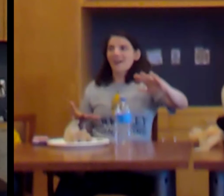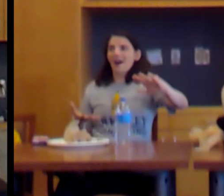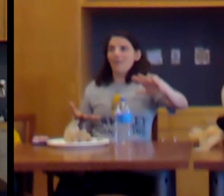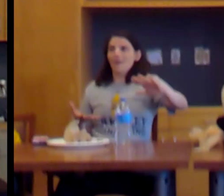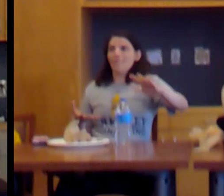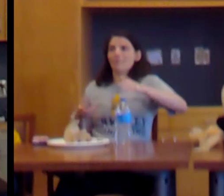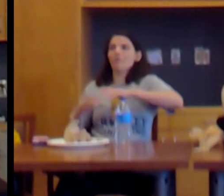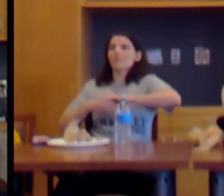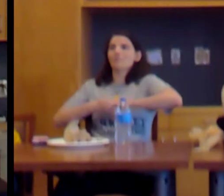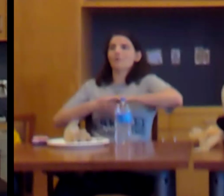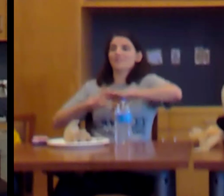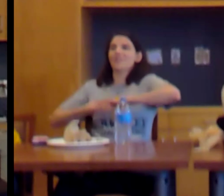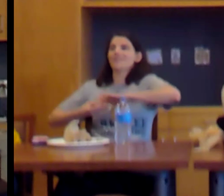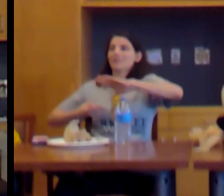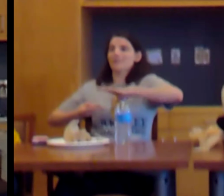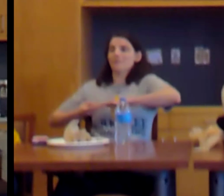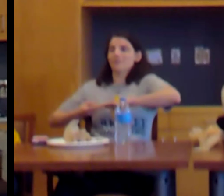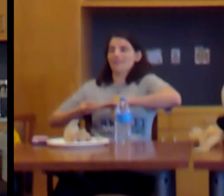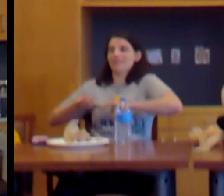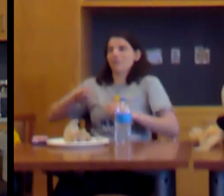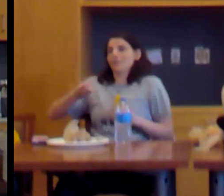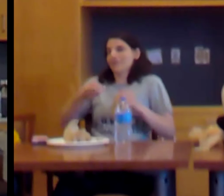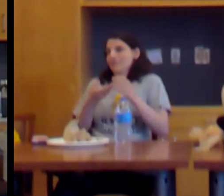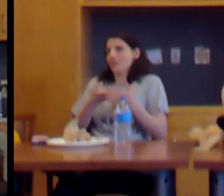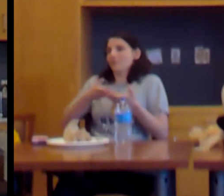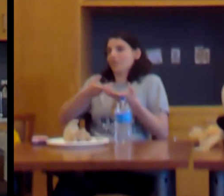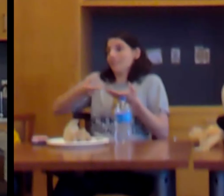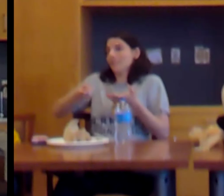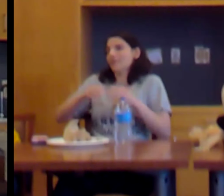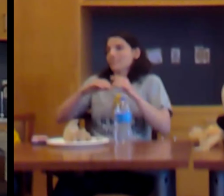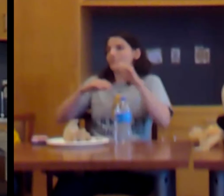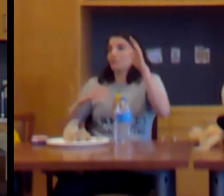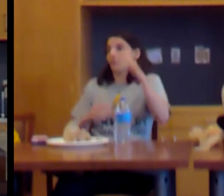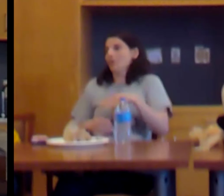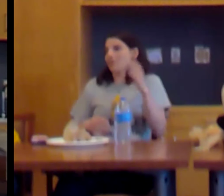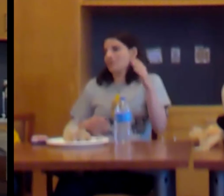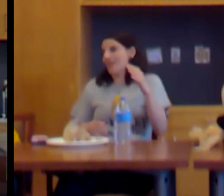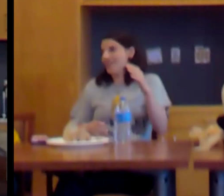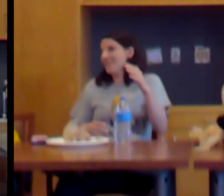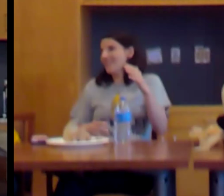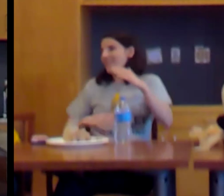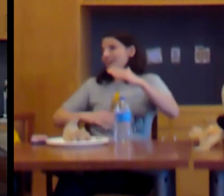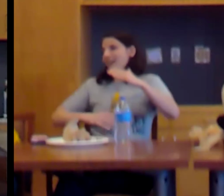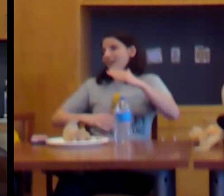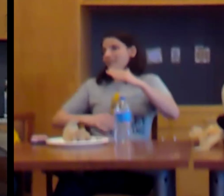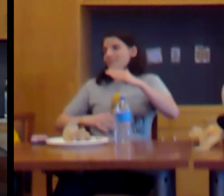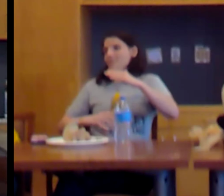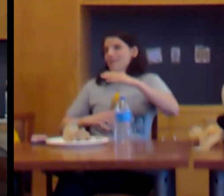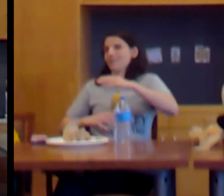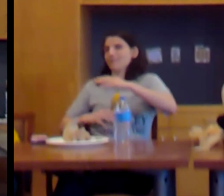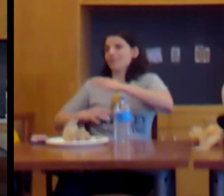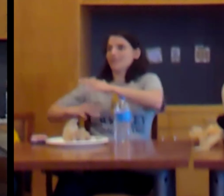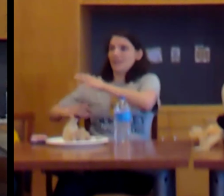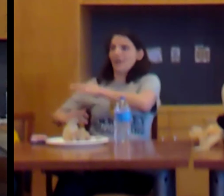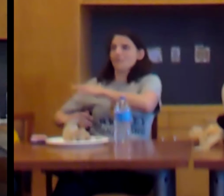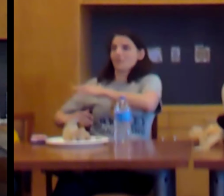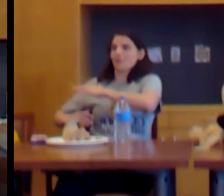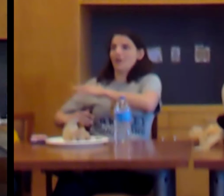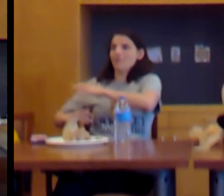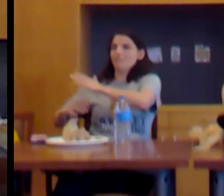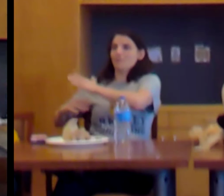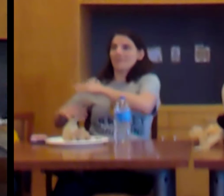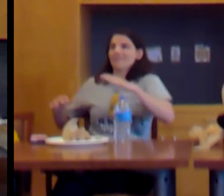different. But most people wouldn't think it like, you know, because they've tried it with a couple of numbers, it's just we're all under 10. Just based off the data